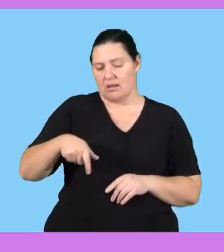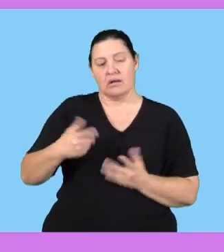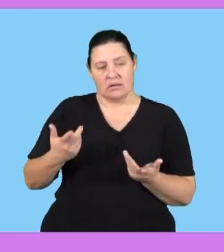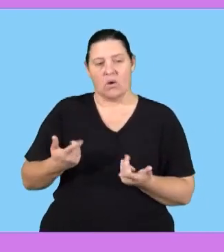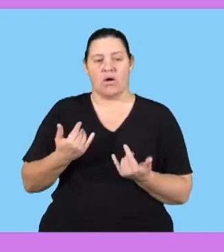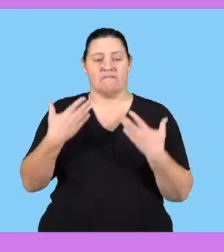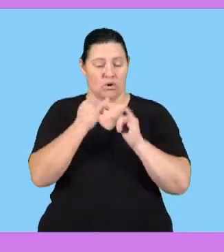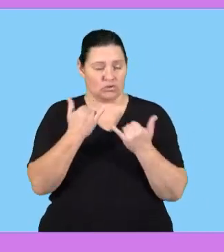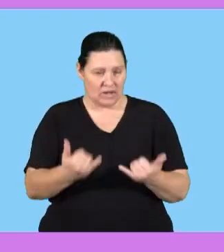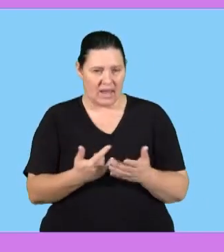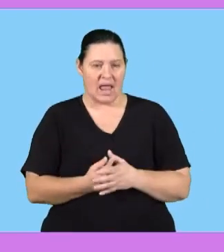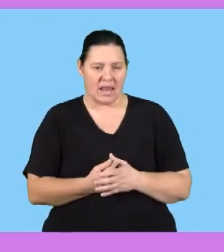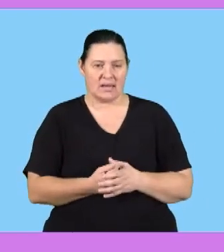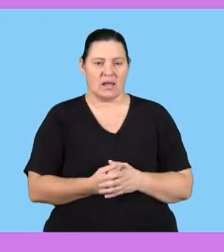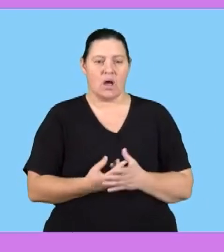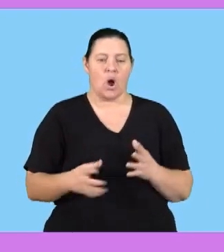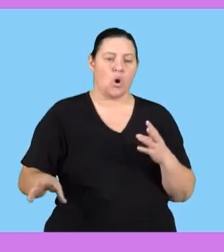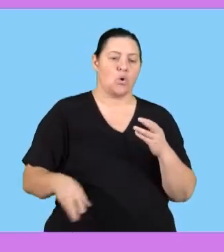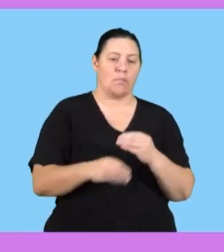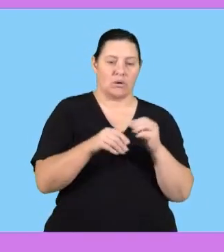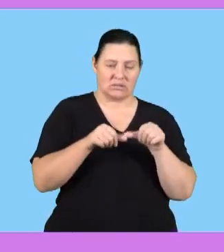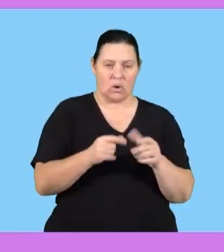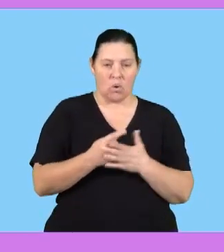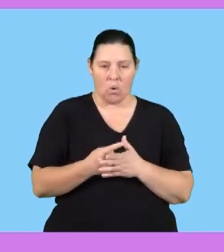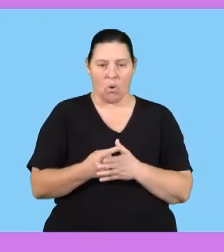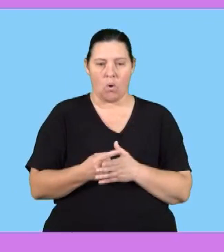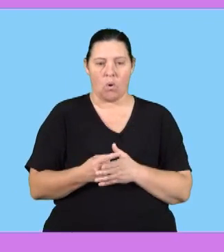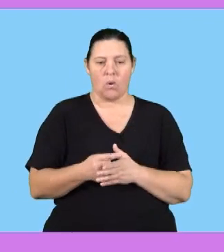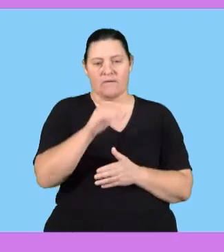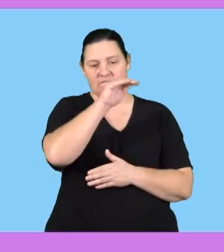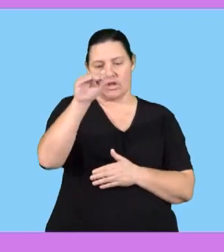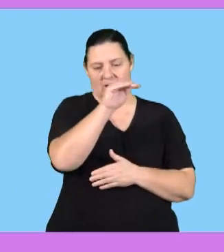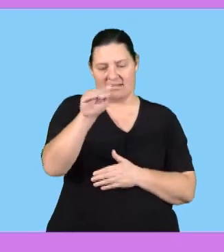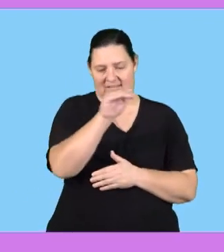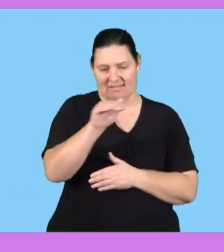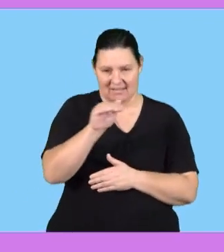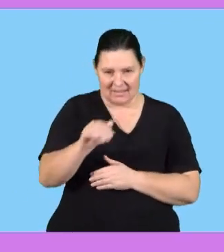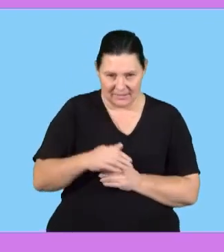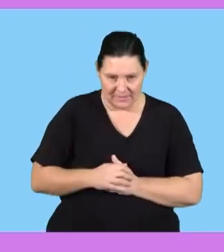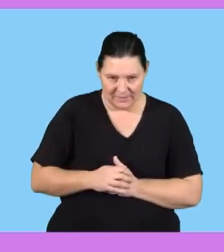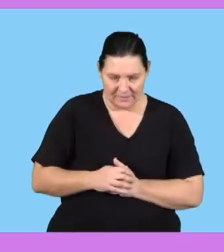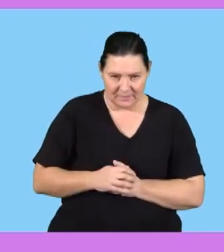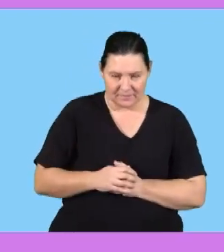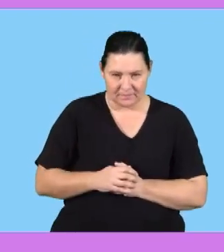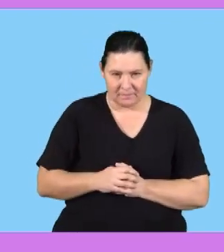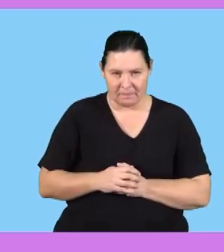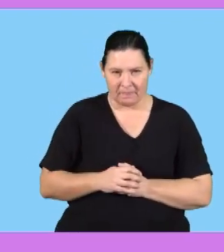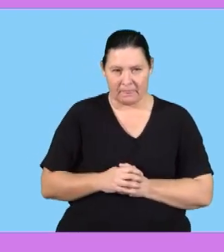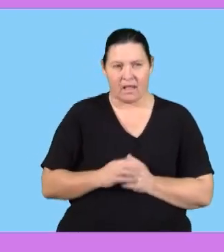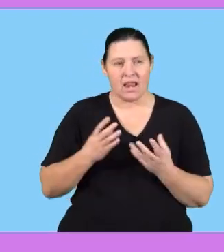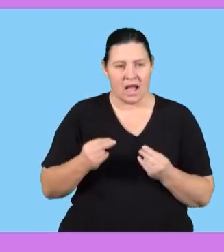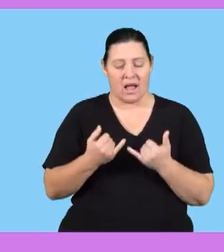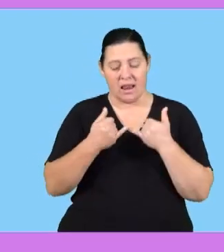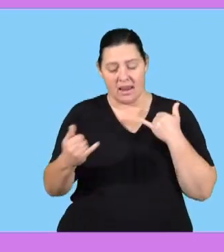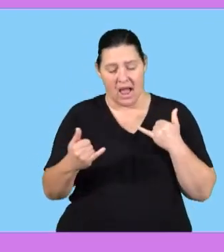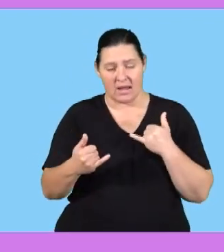focus in today's lesson, and then compound bar graphs or vertical stack graphs. Then we also looked at a